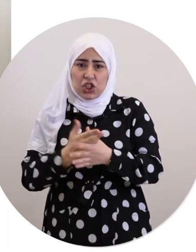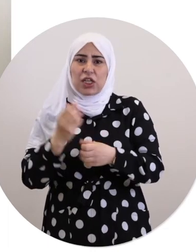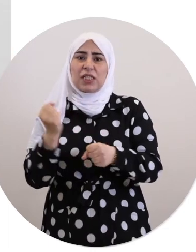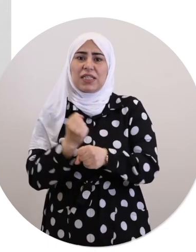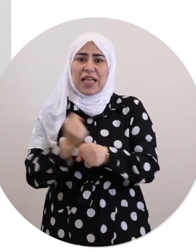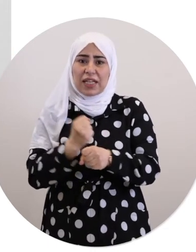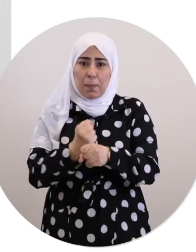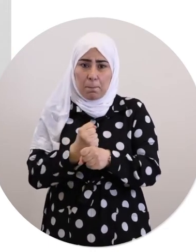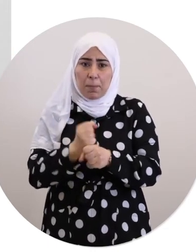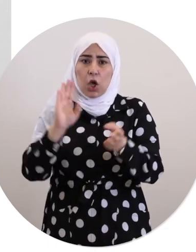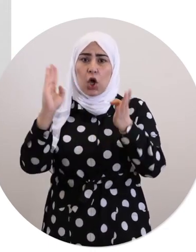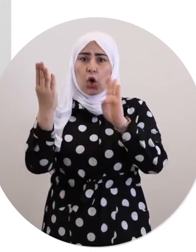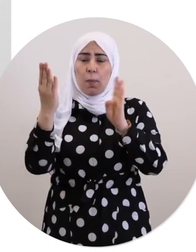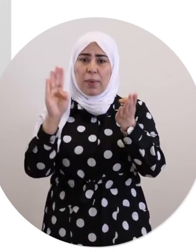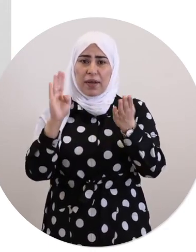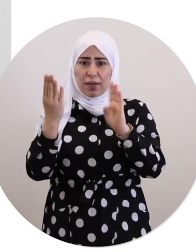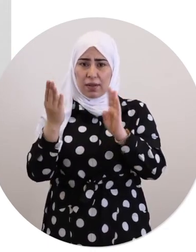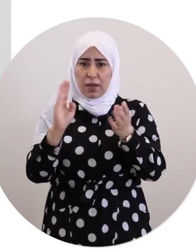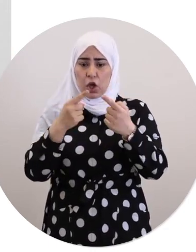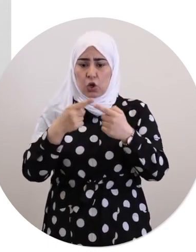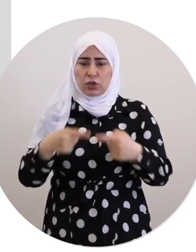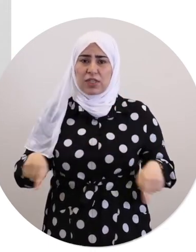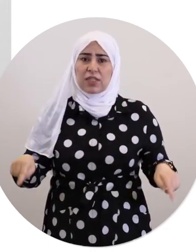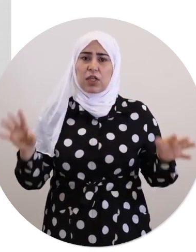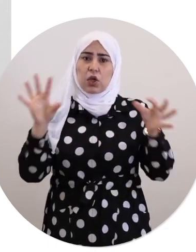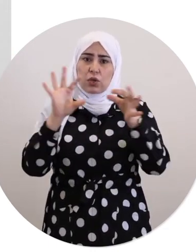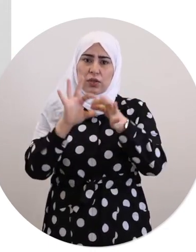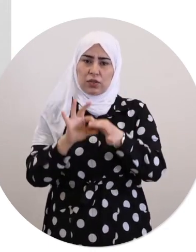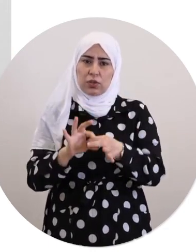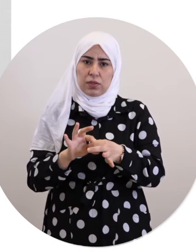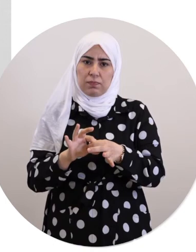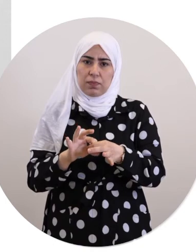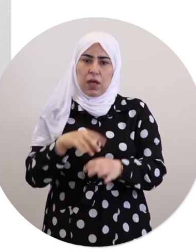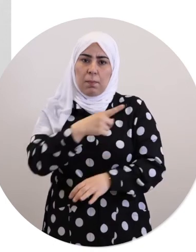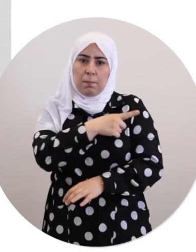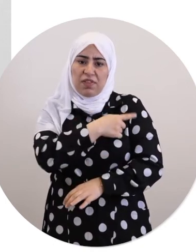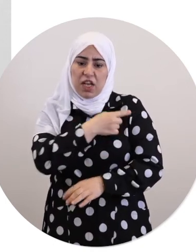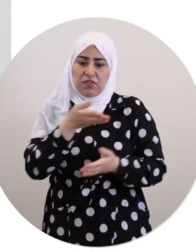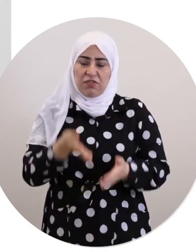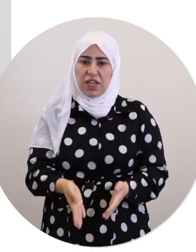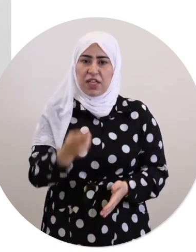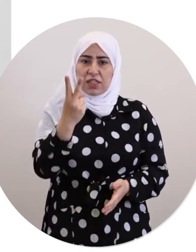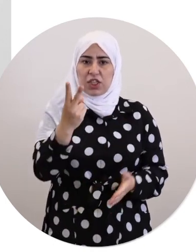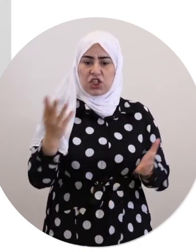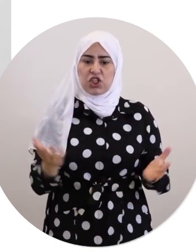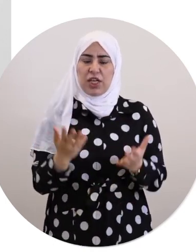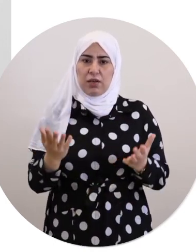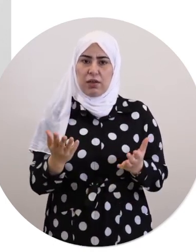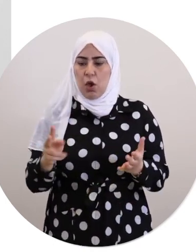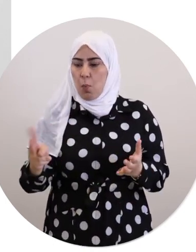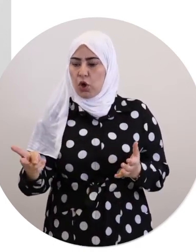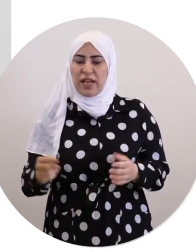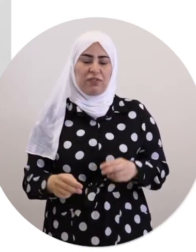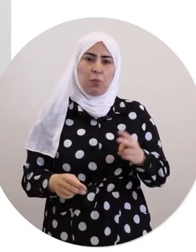use them. We use them if we're trying to compare two things that have significant differences from each other. What